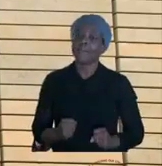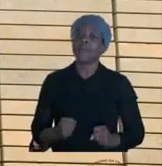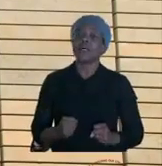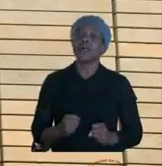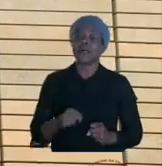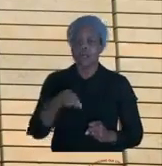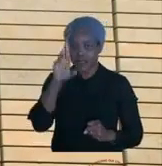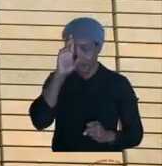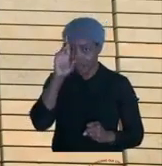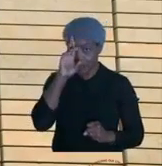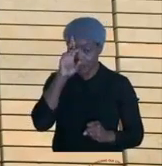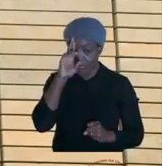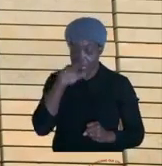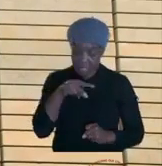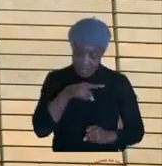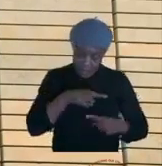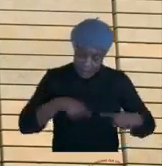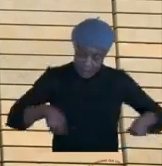Here on earth